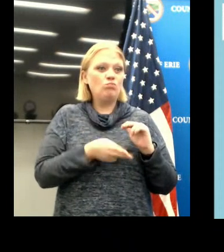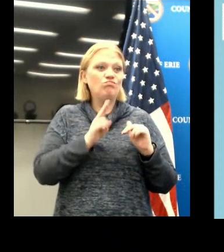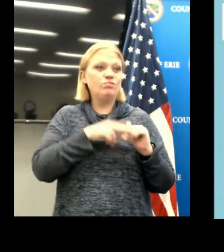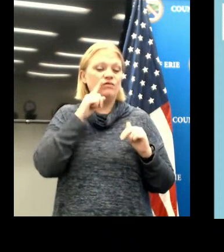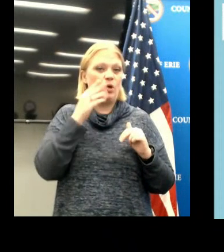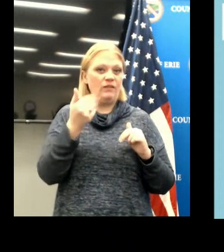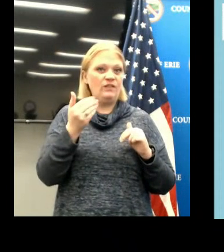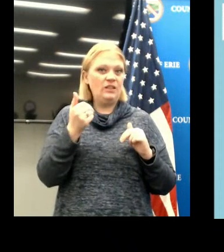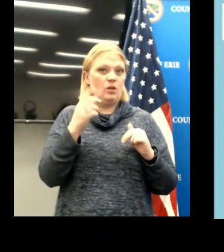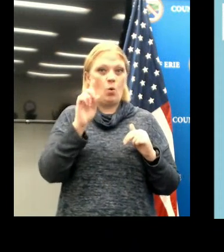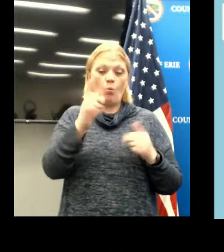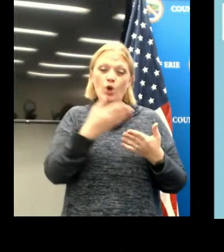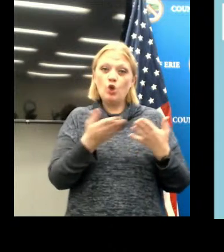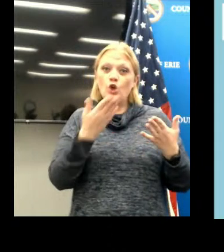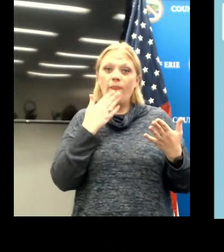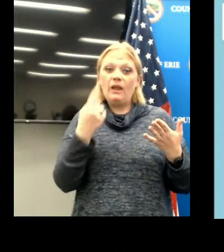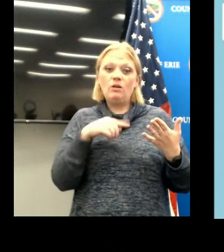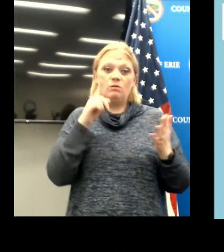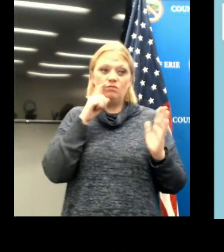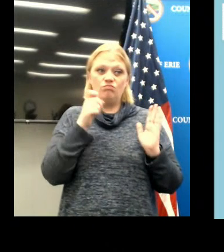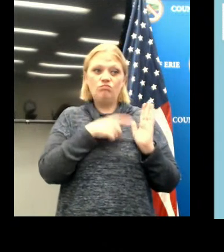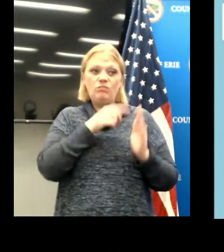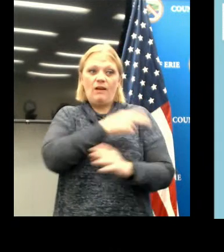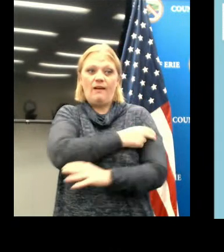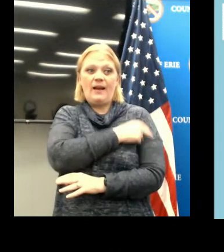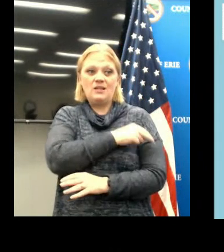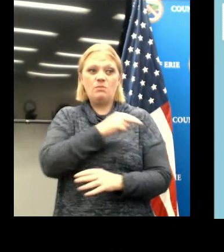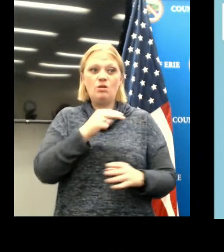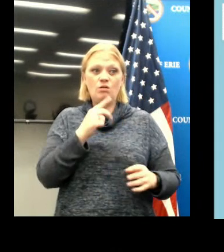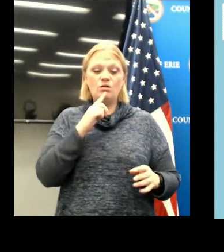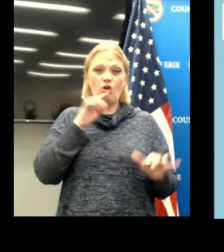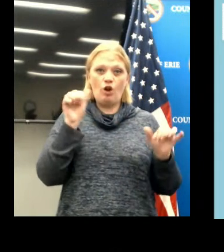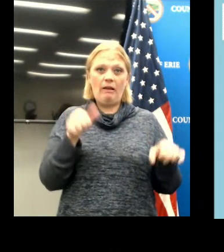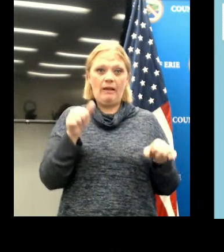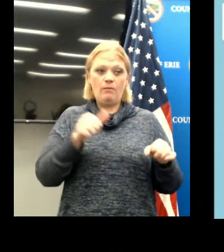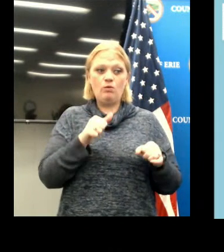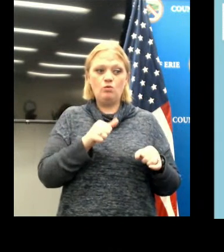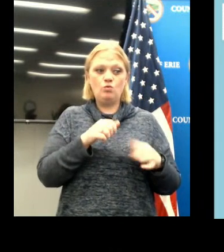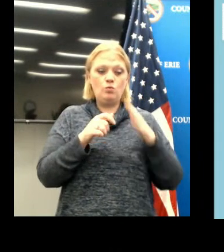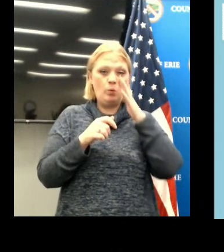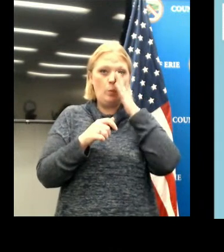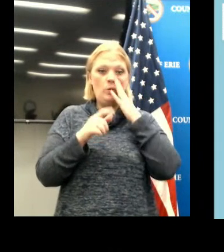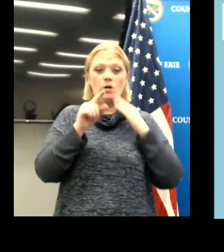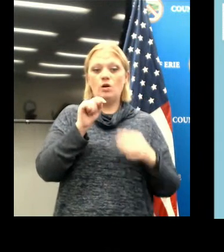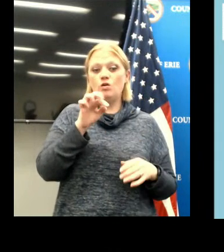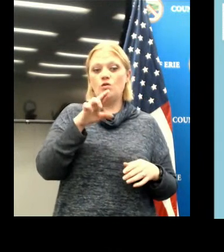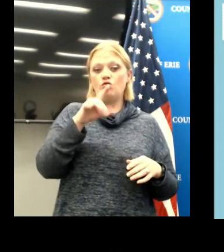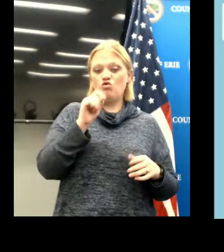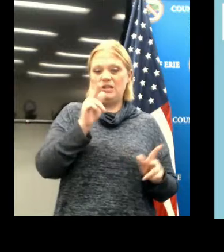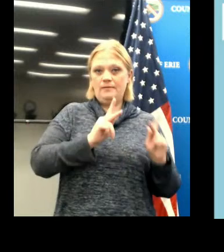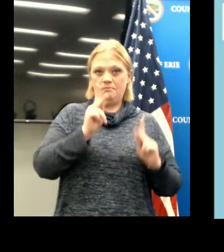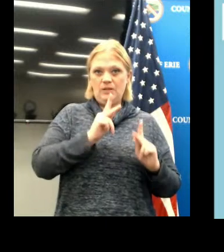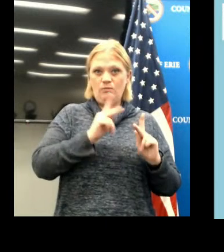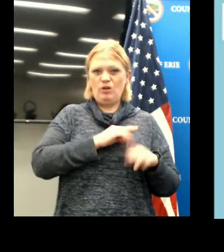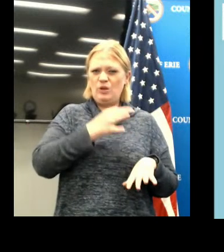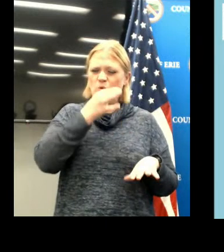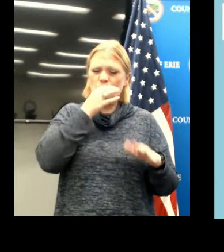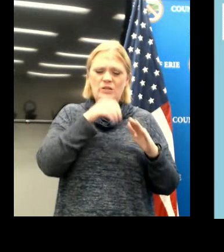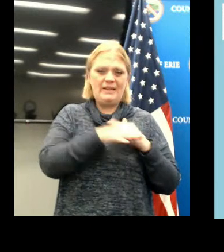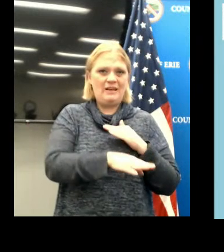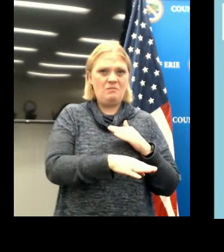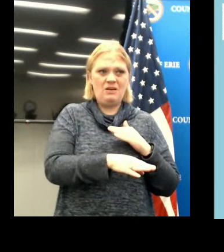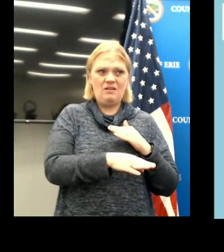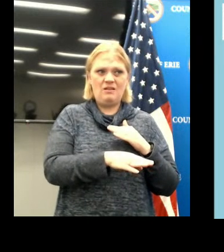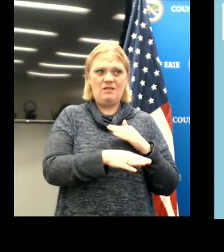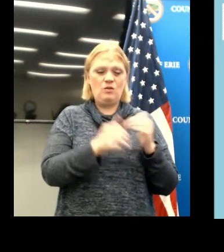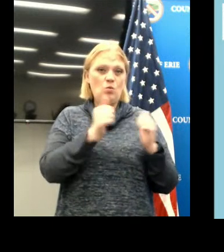The one good thing, as we've noticed, the hospitals have been able to treat people as soon as they come in with different treatments that they couldn't